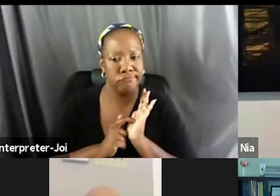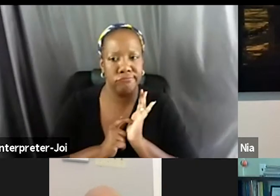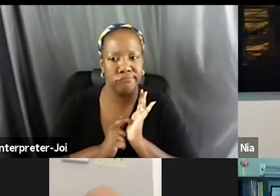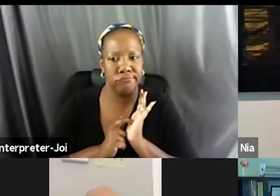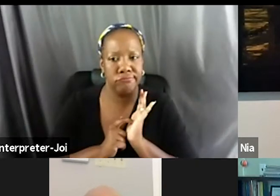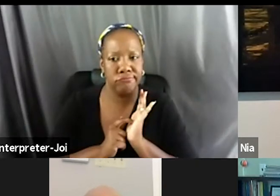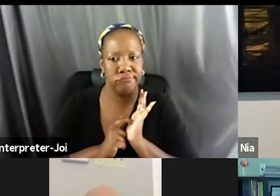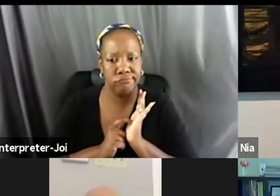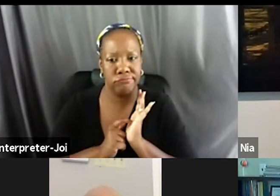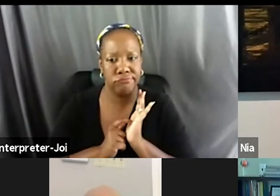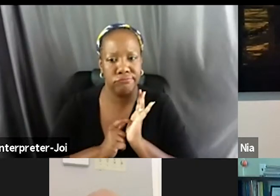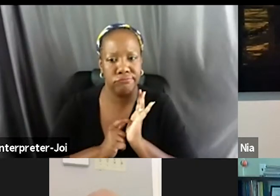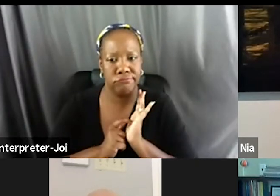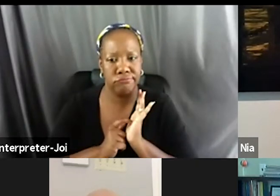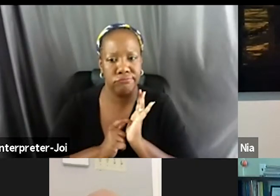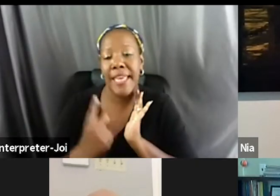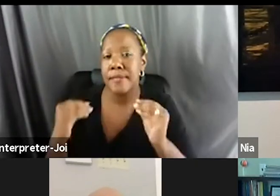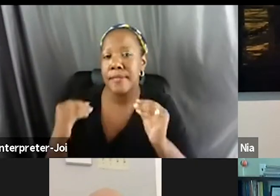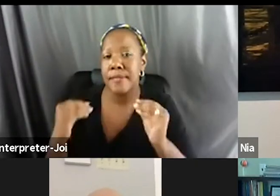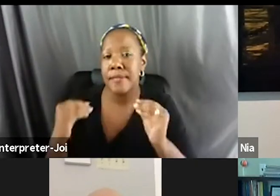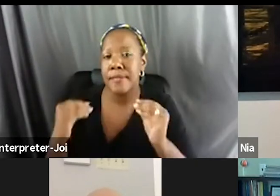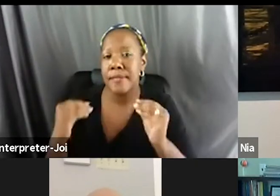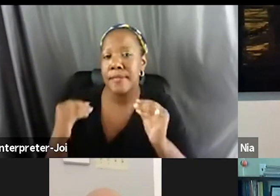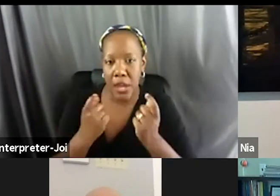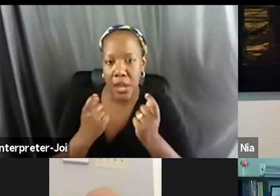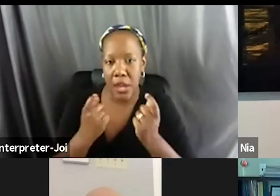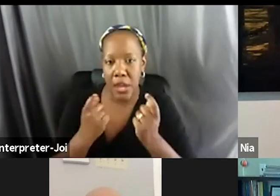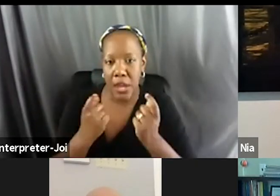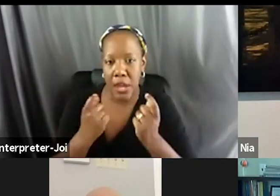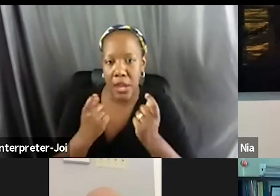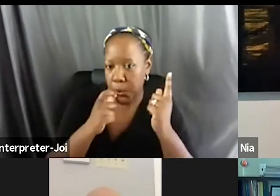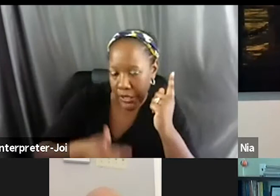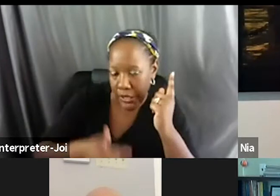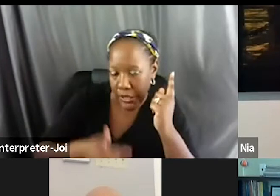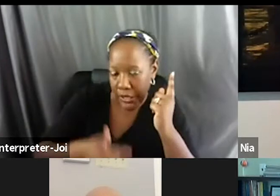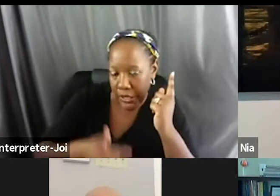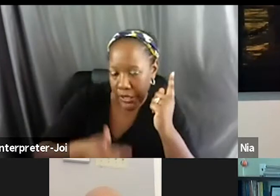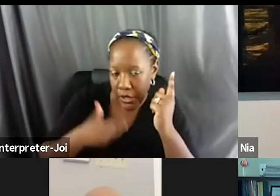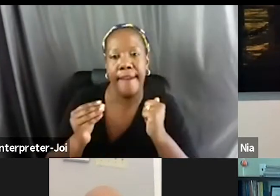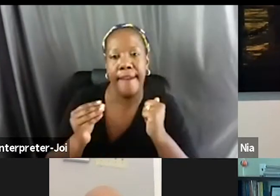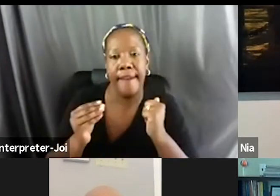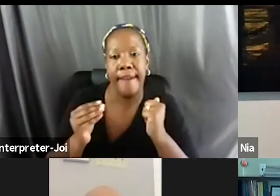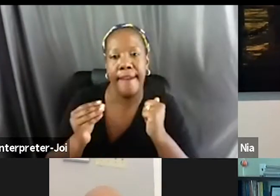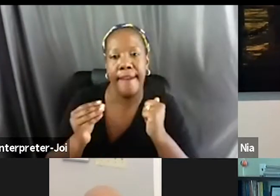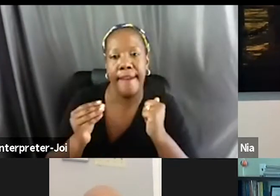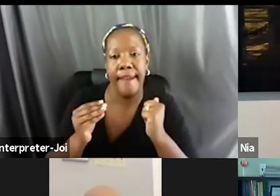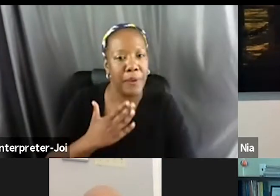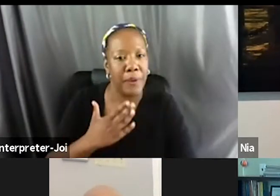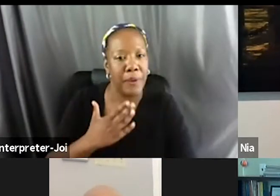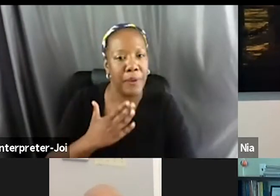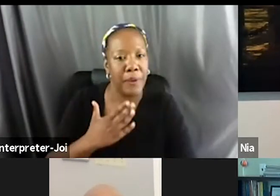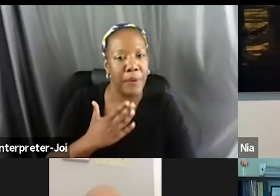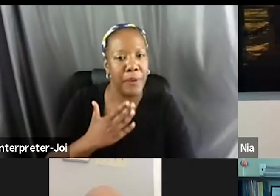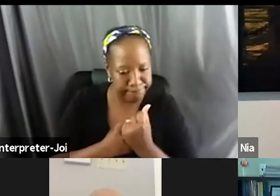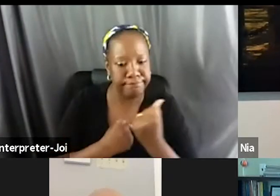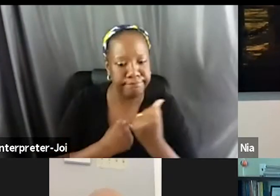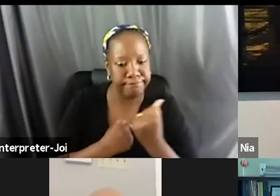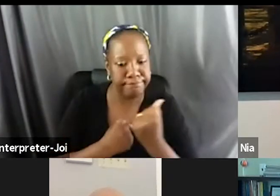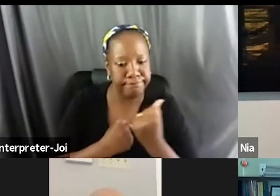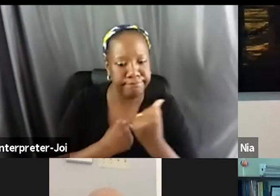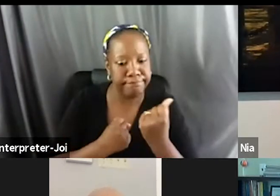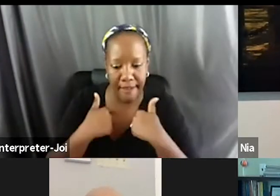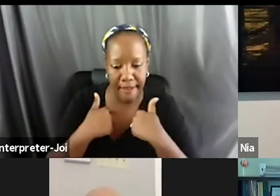we understand who we are and we're willing to stand, you know, solidly in our I'm more than my